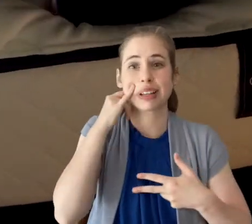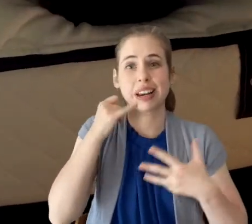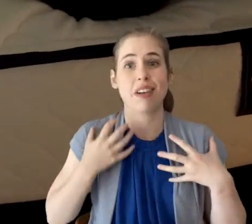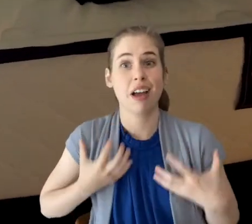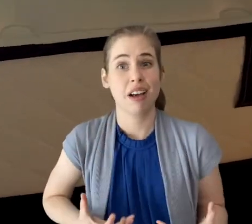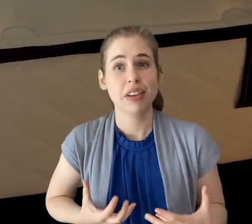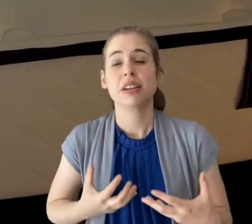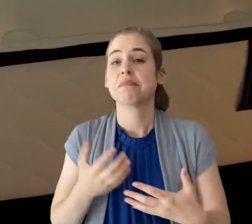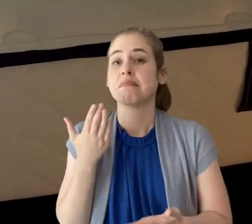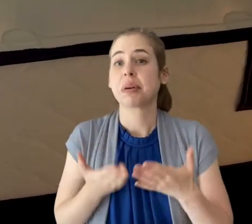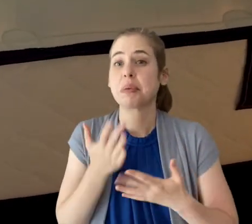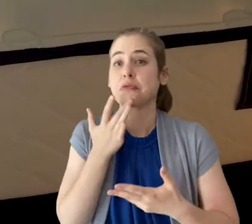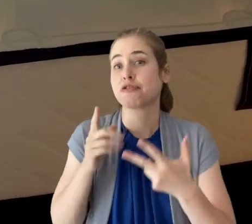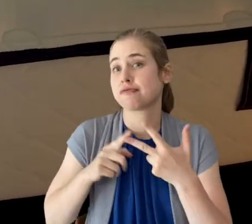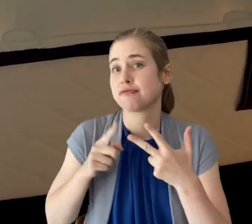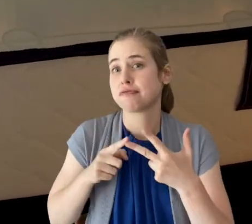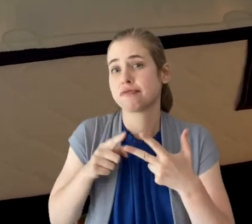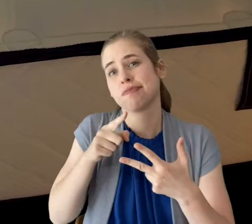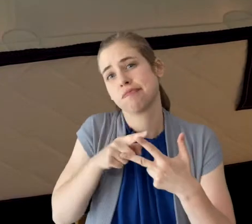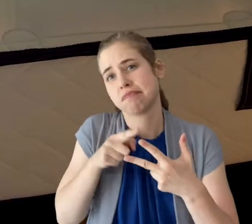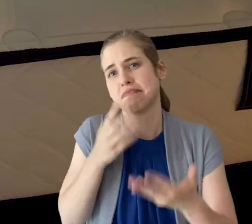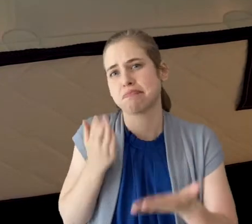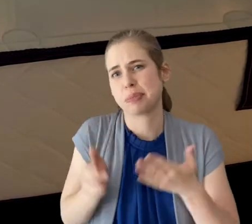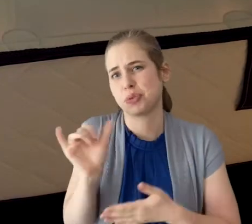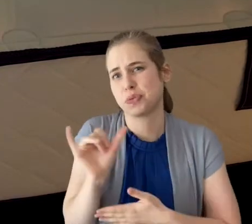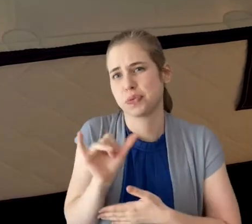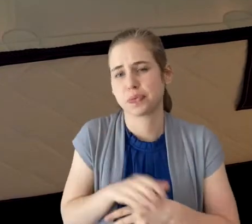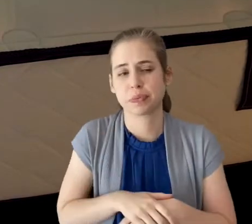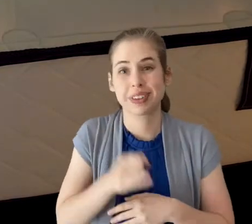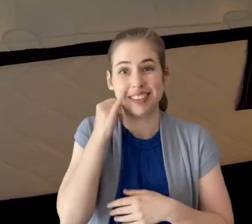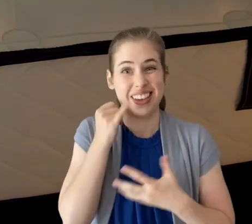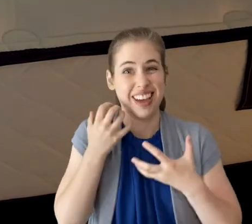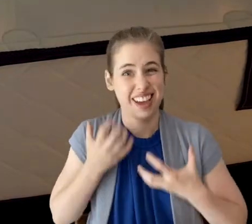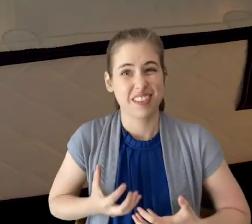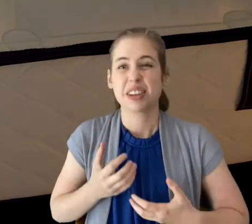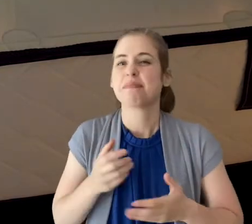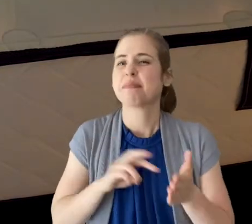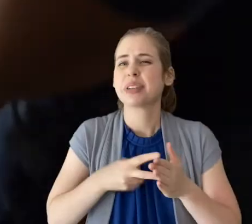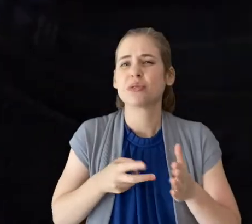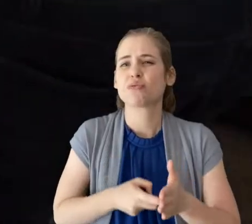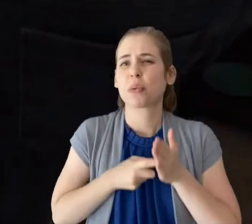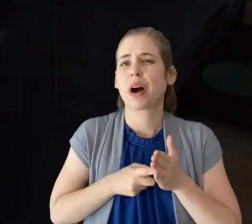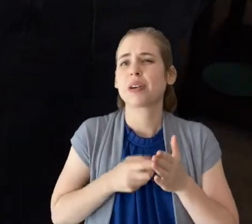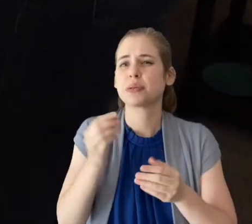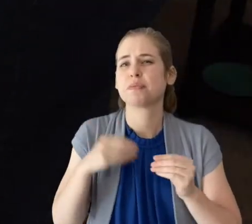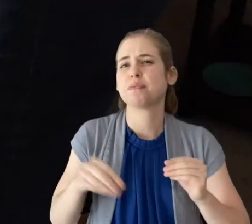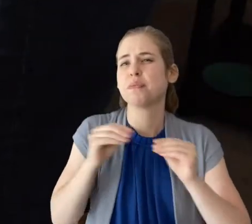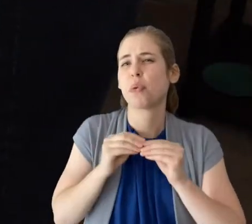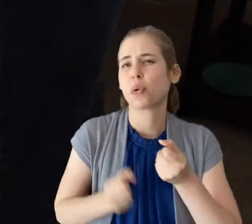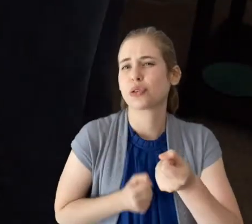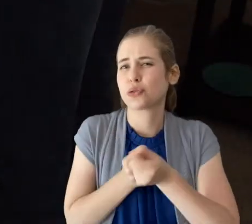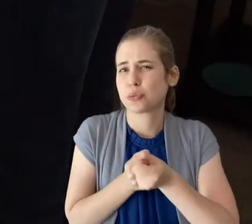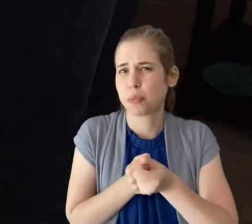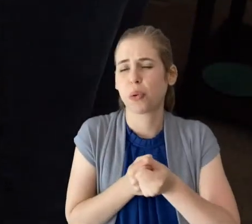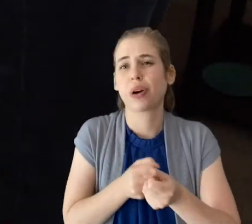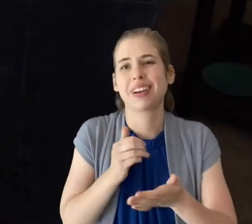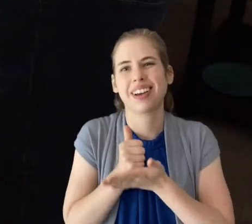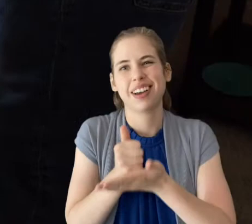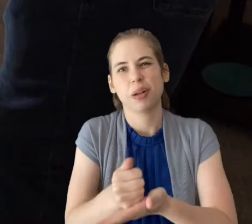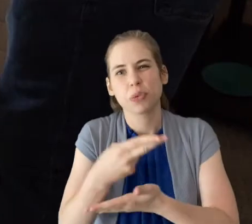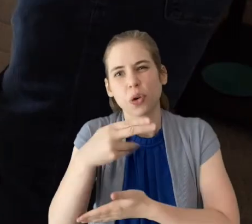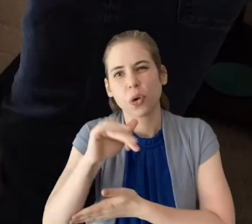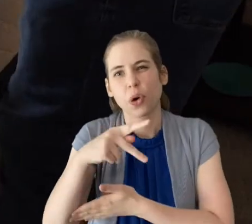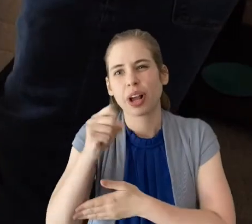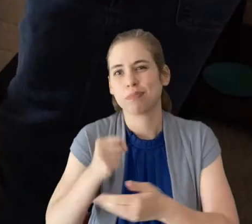weight stomach sleepers require additional support through the midsection to keep the hips from sinking in. Stomach sleepers in this weight range would best